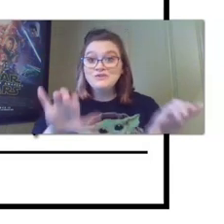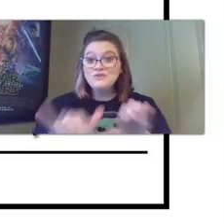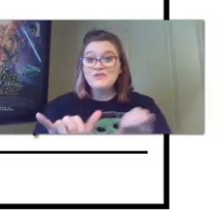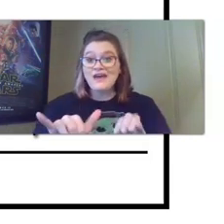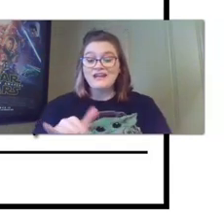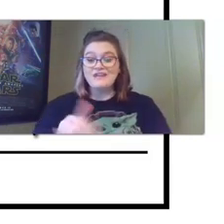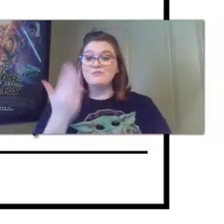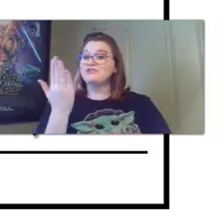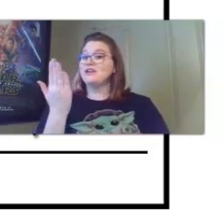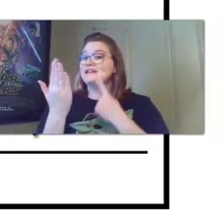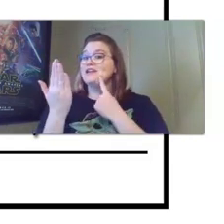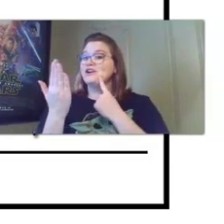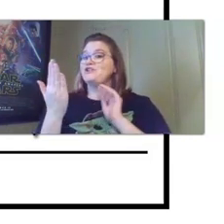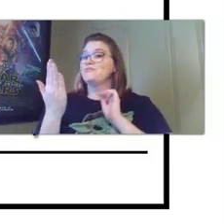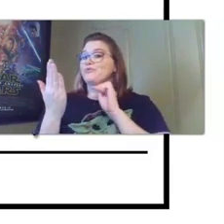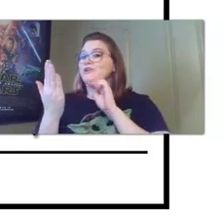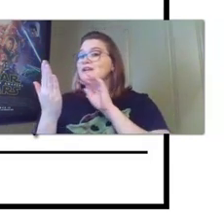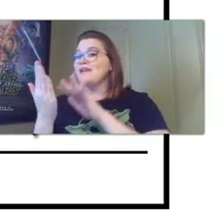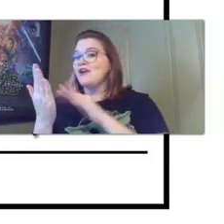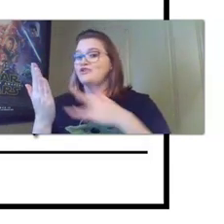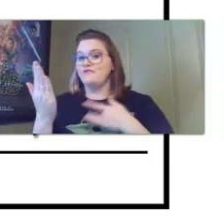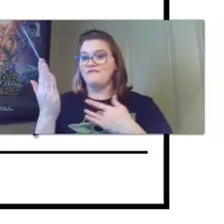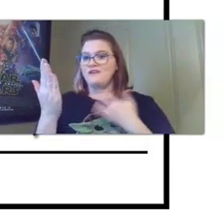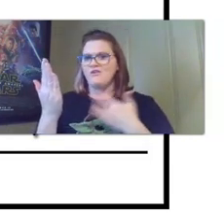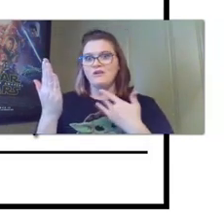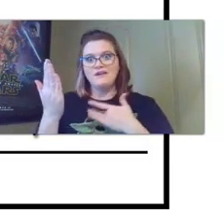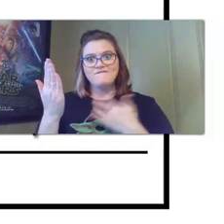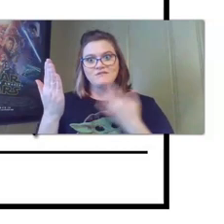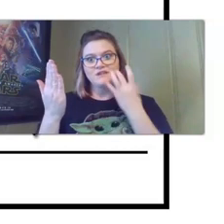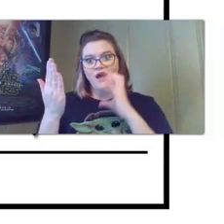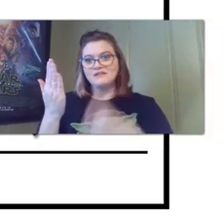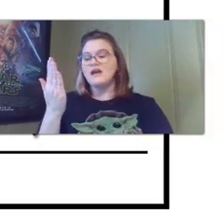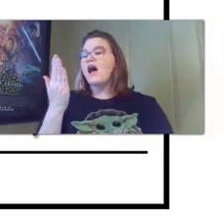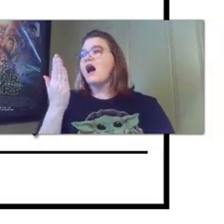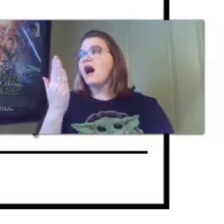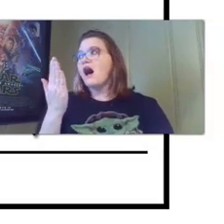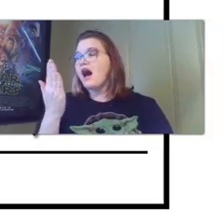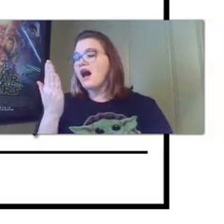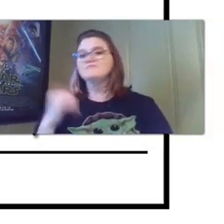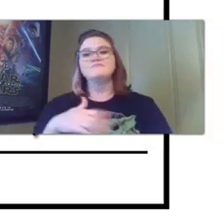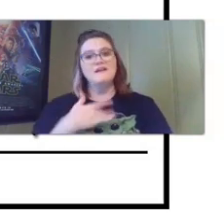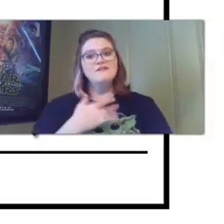If you do that, if you put your hand here and you breathe out, you feel it feels hot.